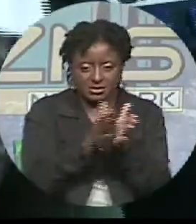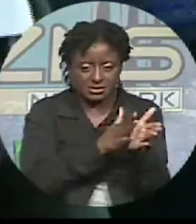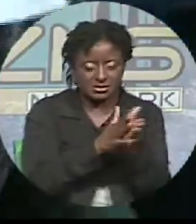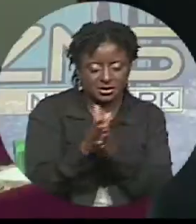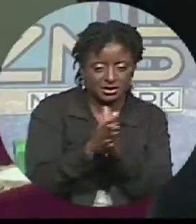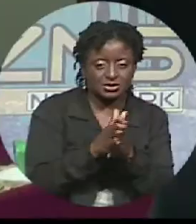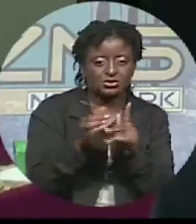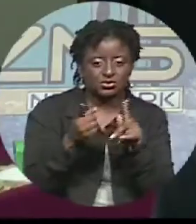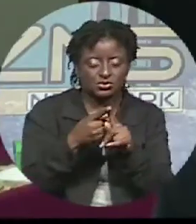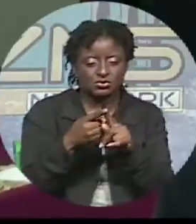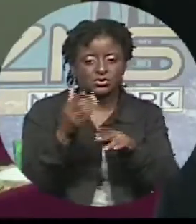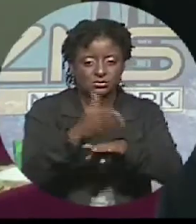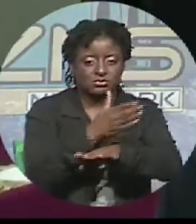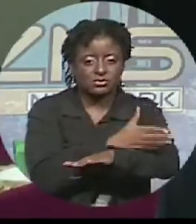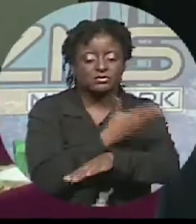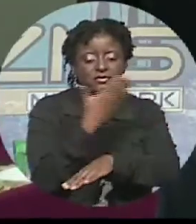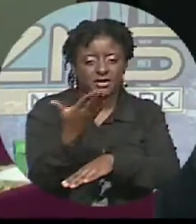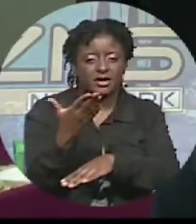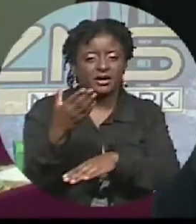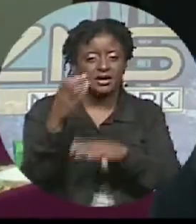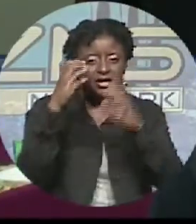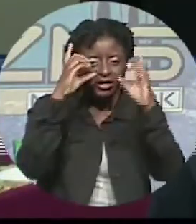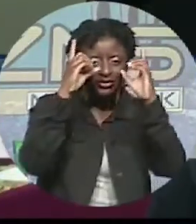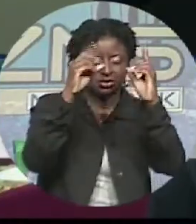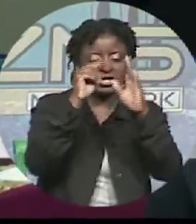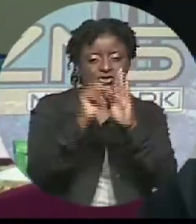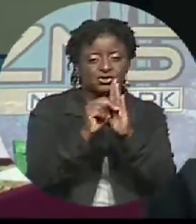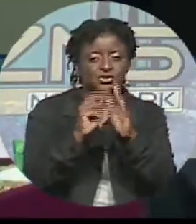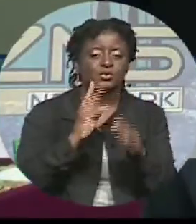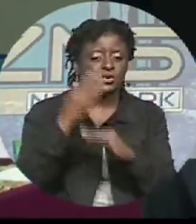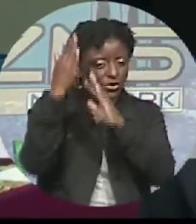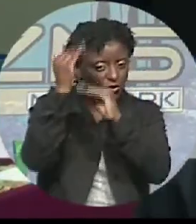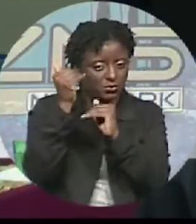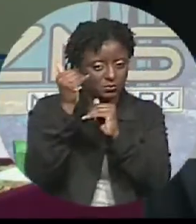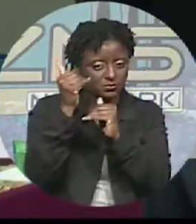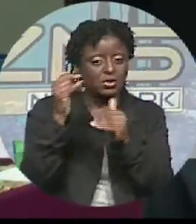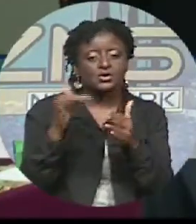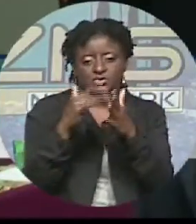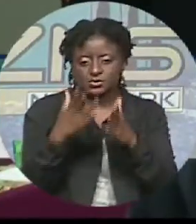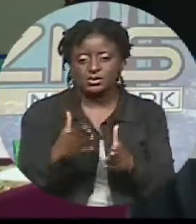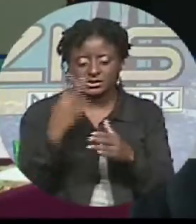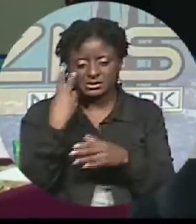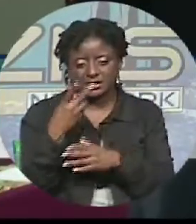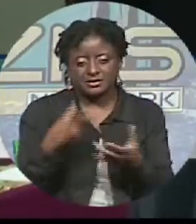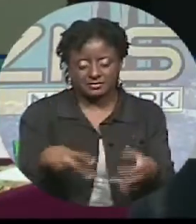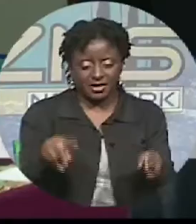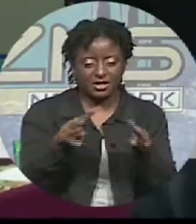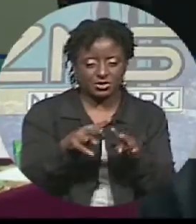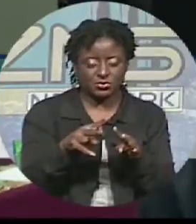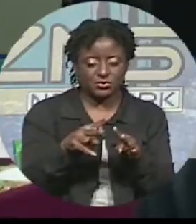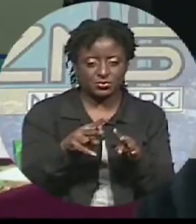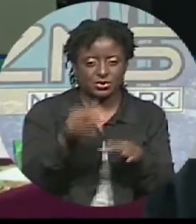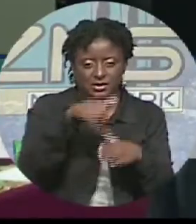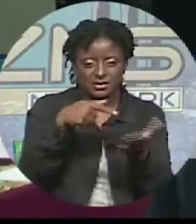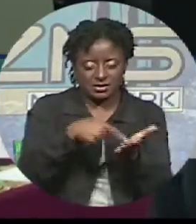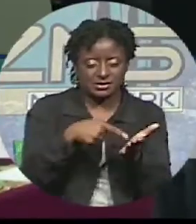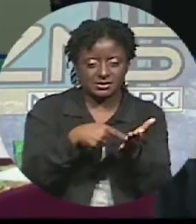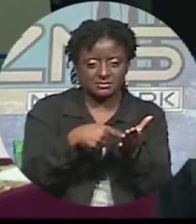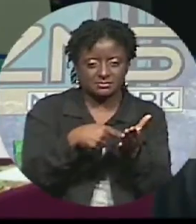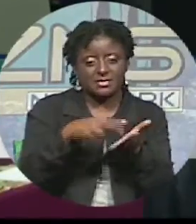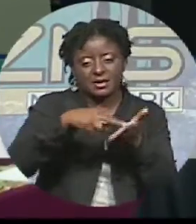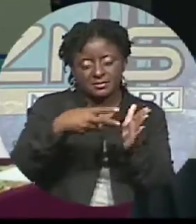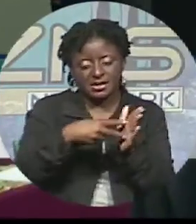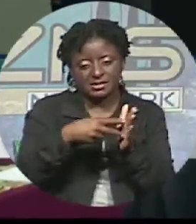international level. We're hoping that our students can see the value in this because it means that their certificate is worth even more than just a